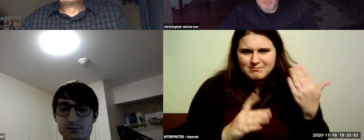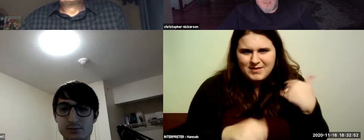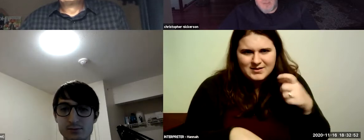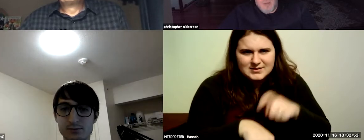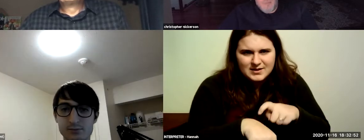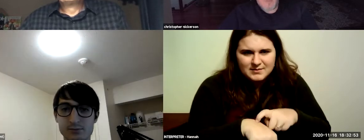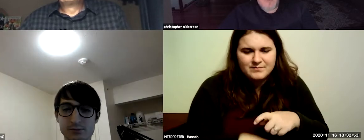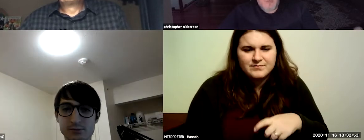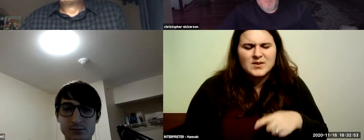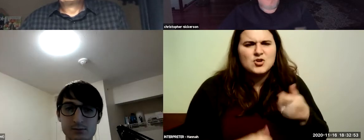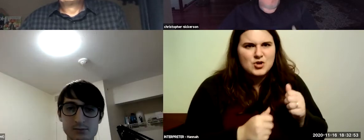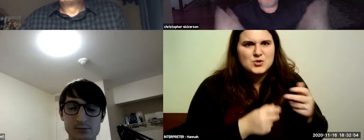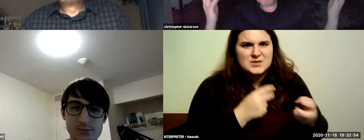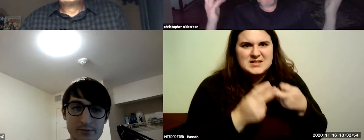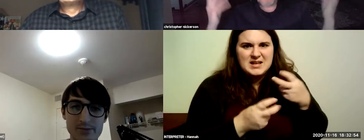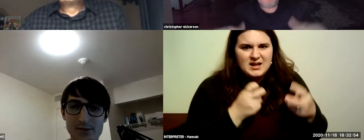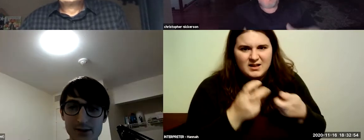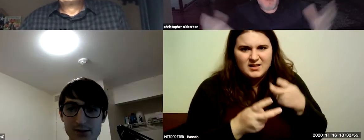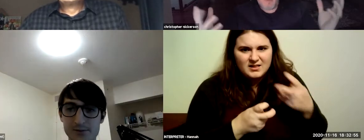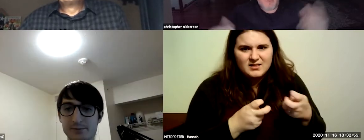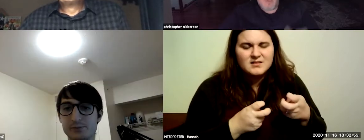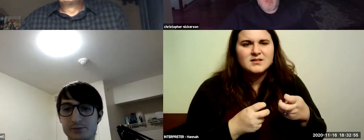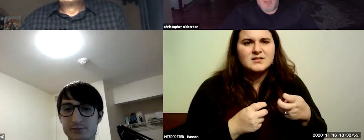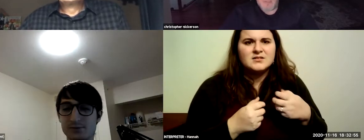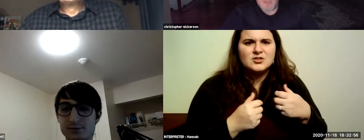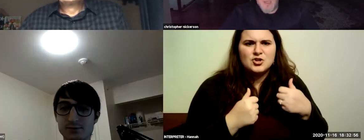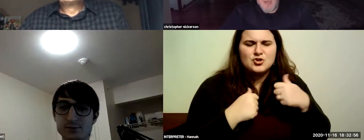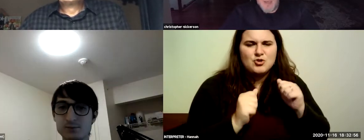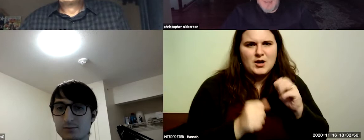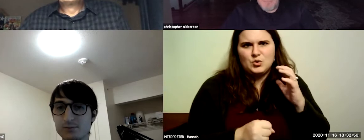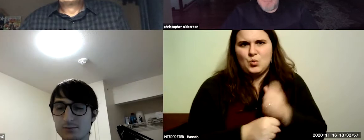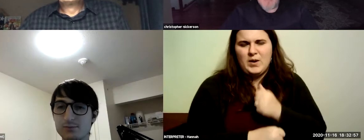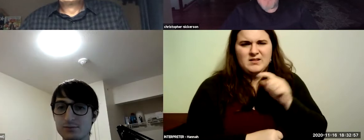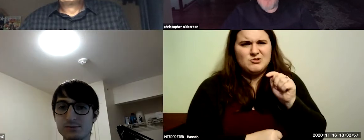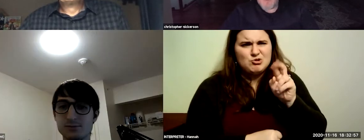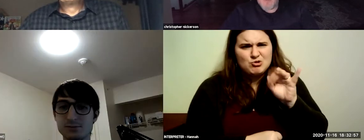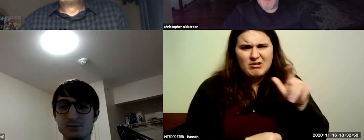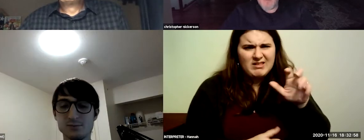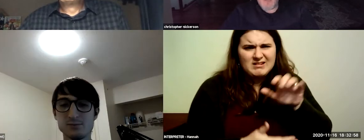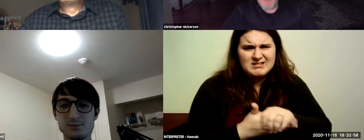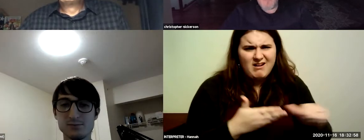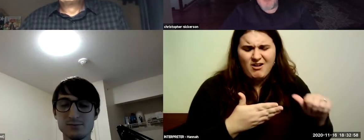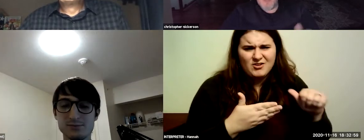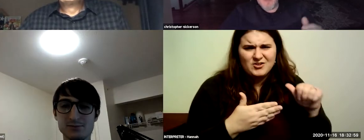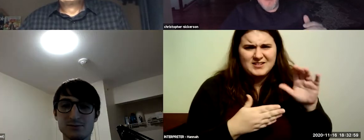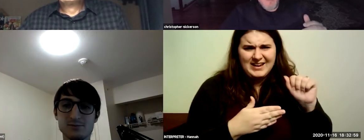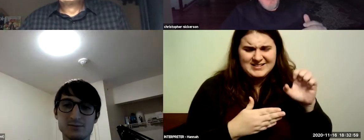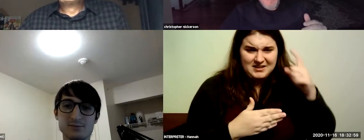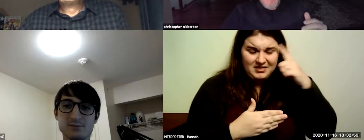And so they were trying to steal all of this stuff so they could win this, you know, multi-billion or trillion-dollar case. I think it was $4 trillion.